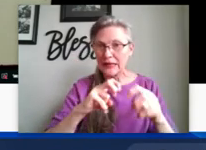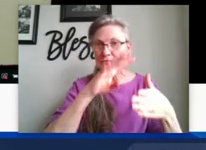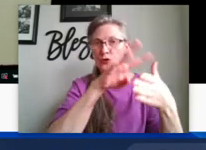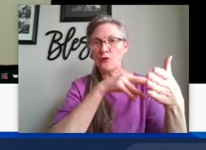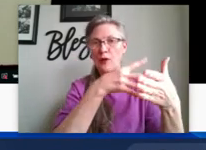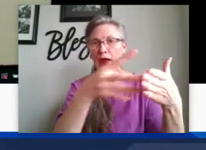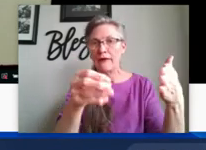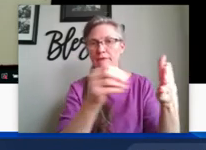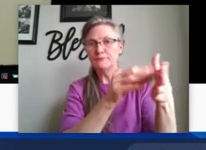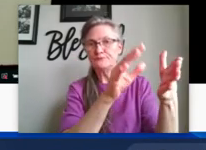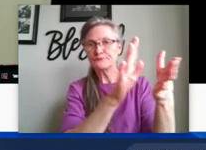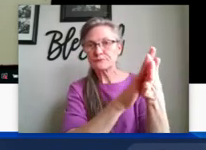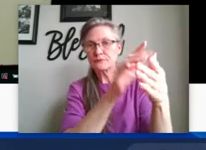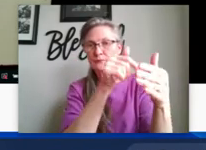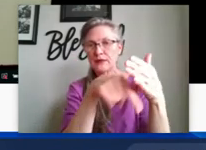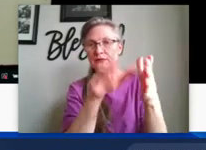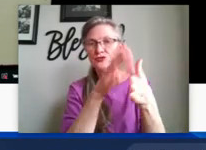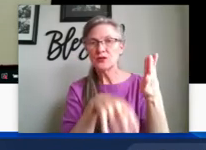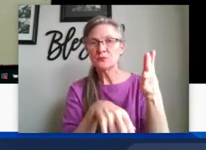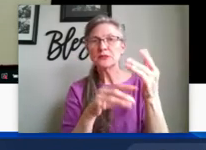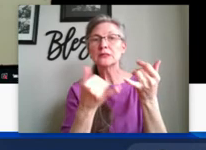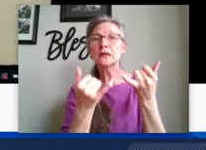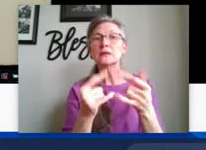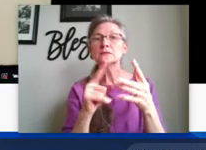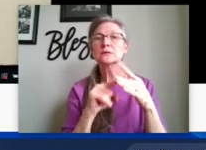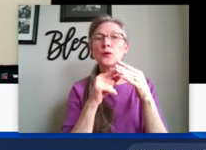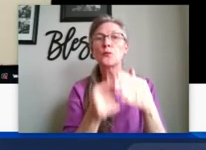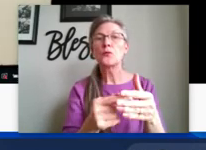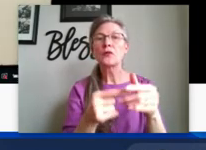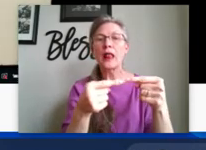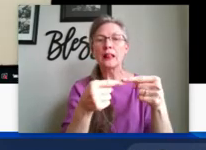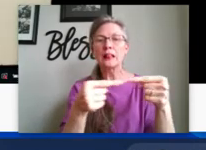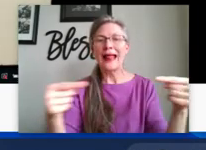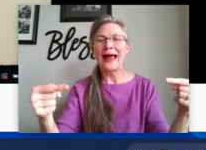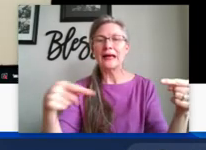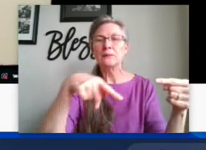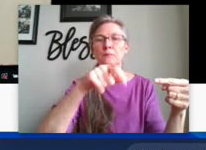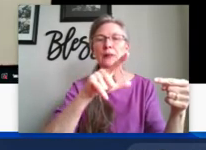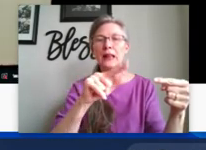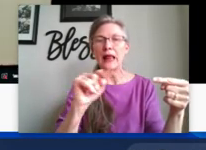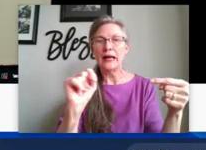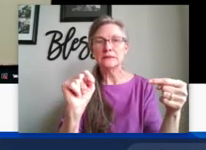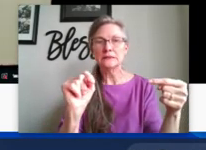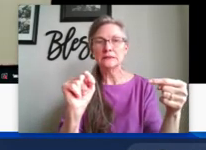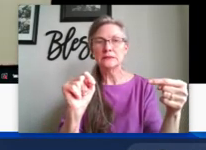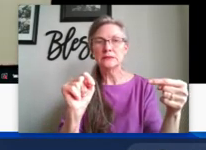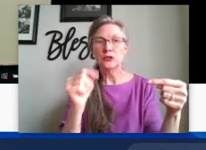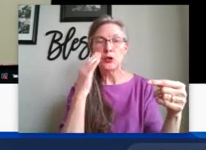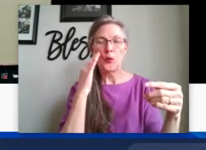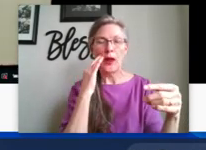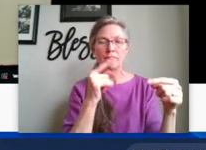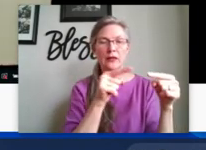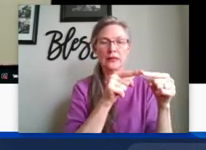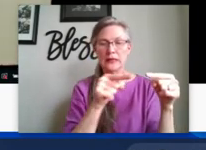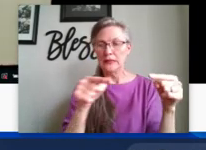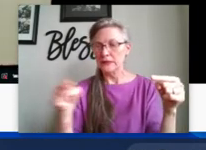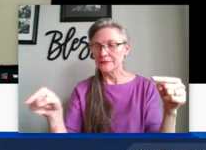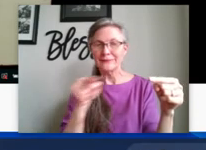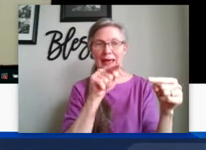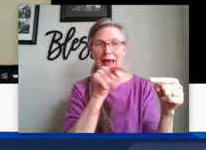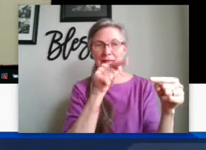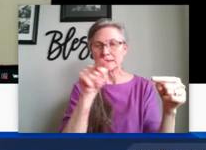chapter. So today we're starting with line plots, okay? And line plots are, where you've got those little X's, and I'll show you a